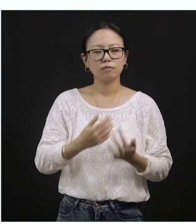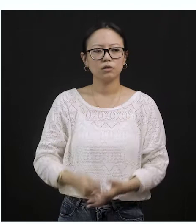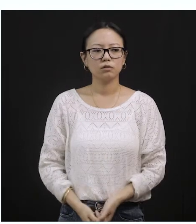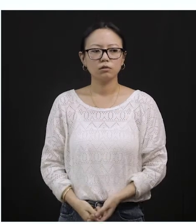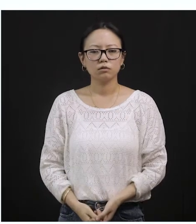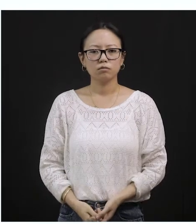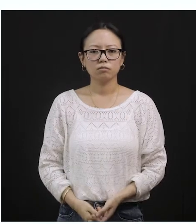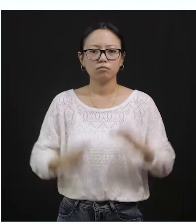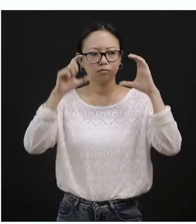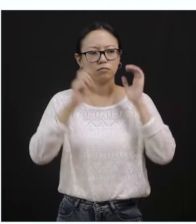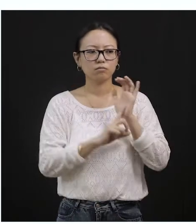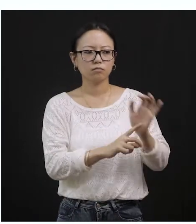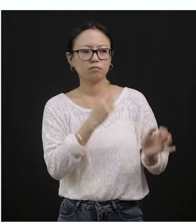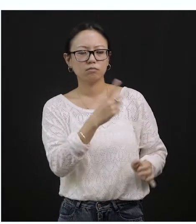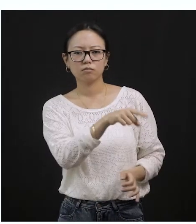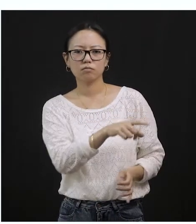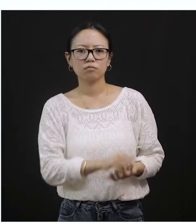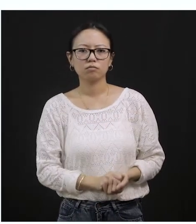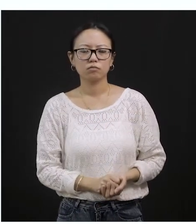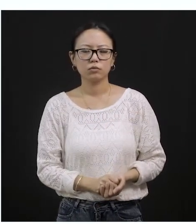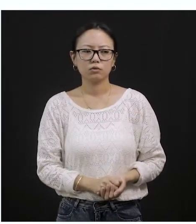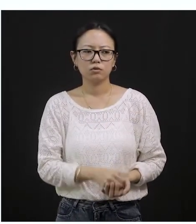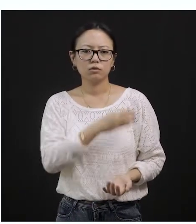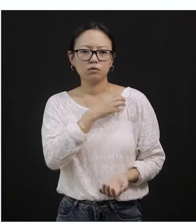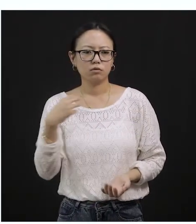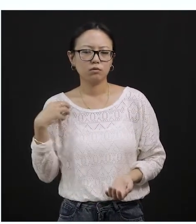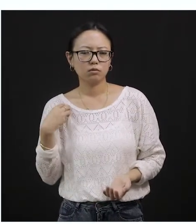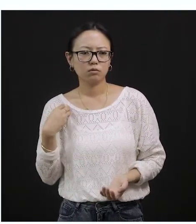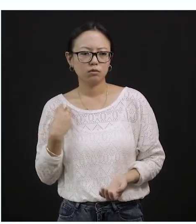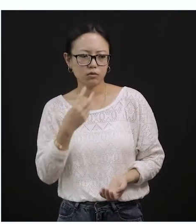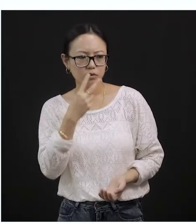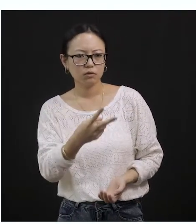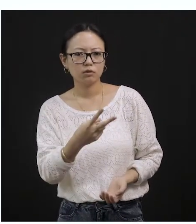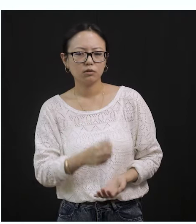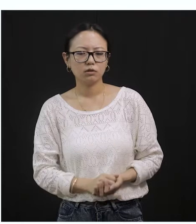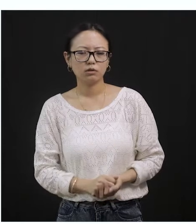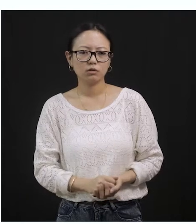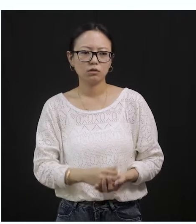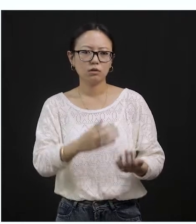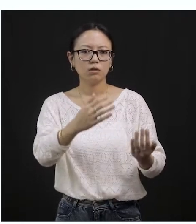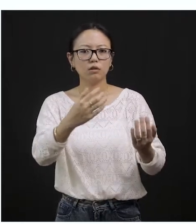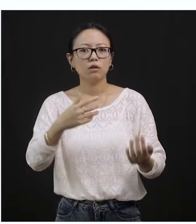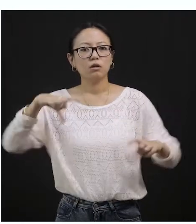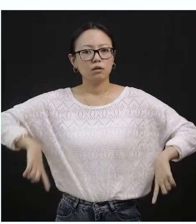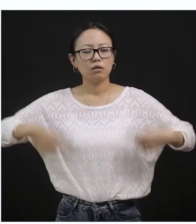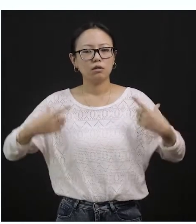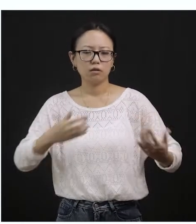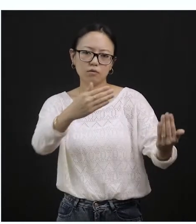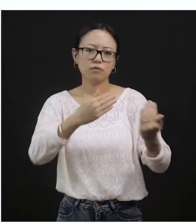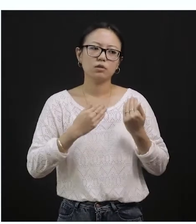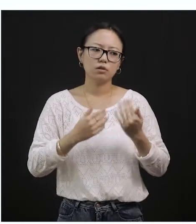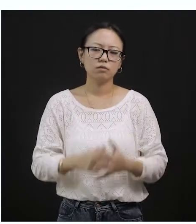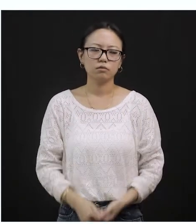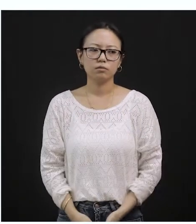he is taking care of his patient. All right. So importance of a doctor is about saving life. All right.